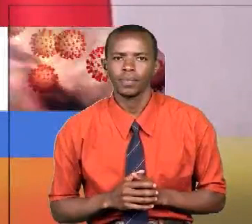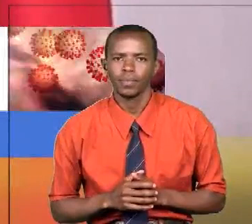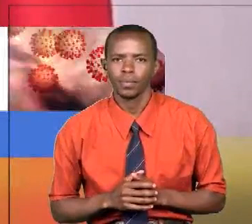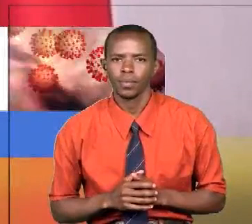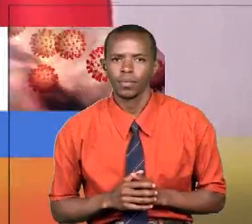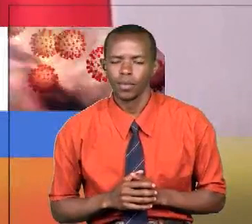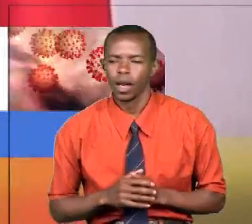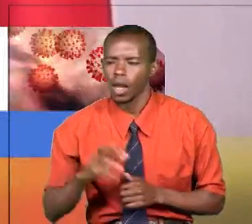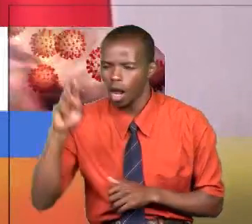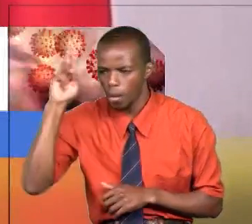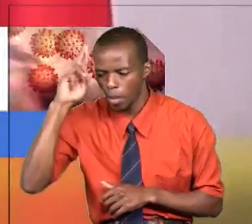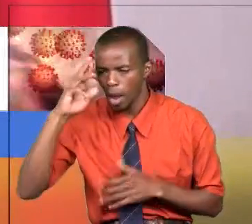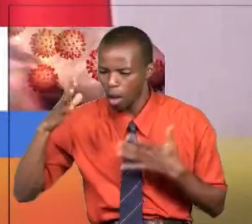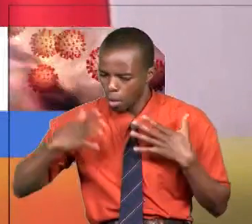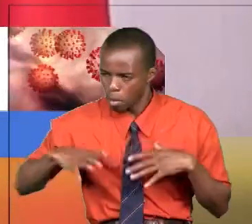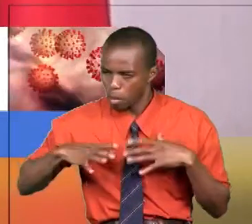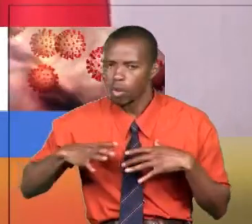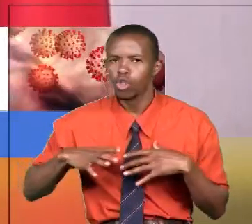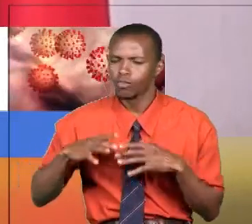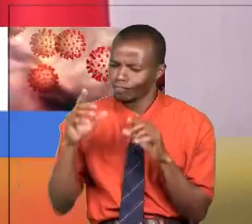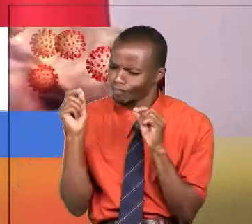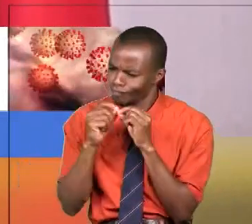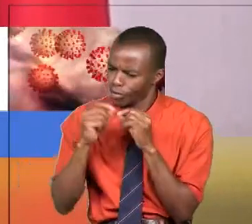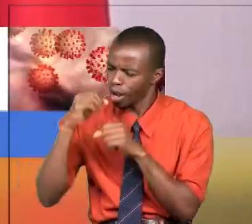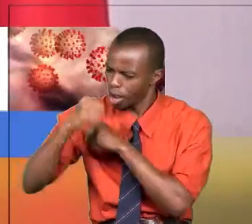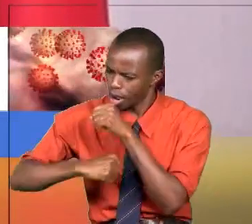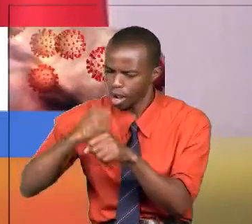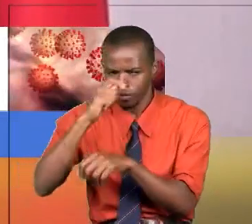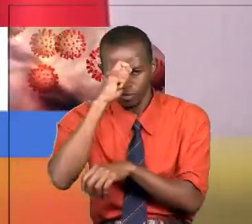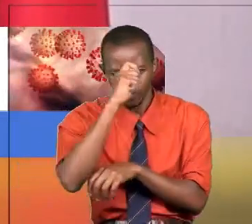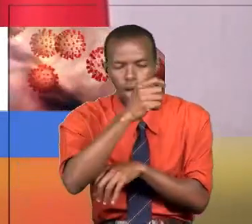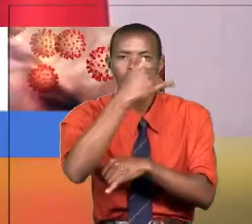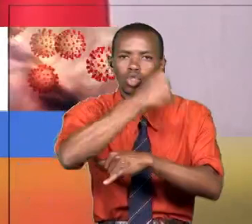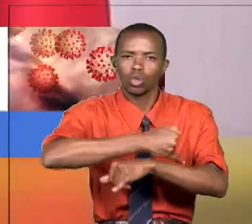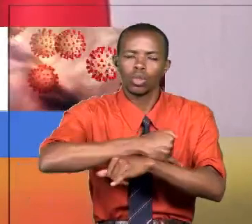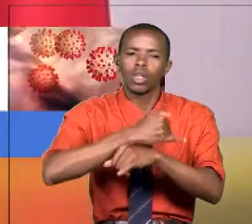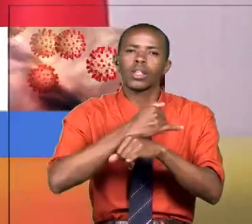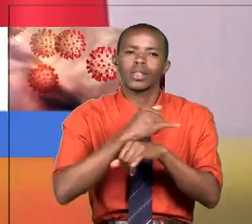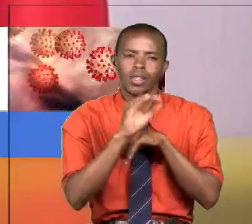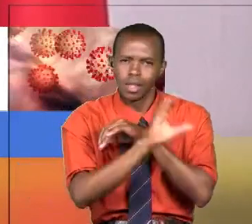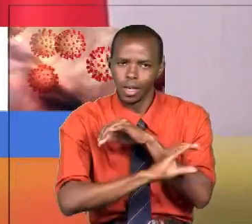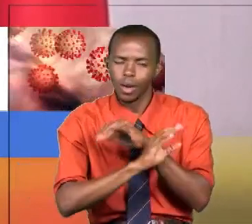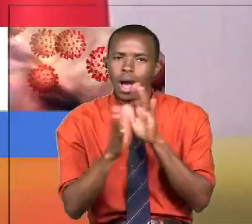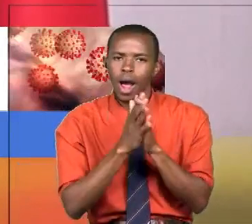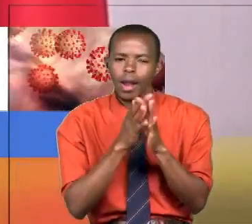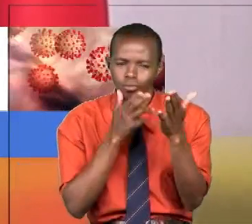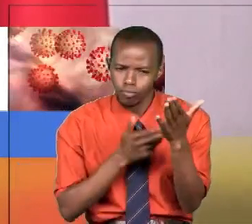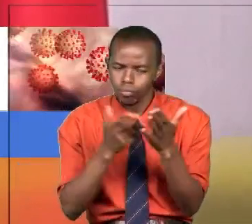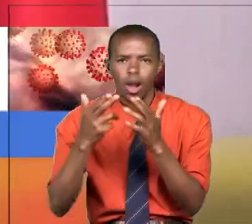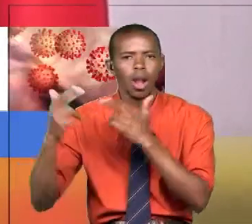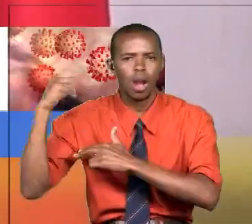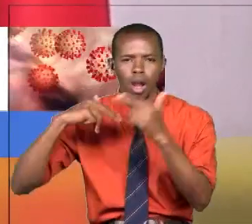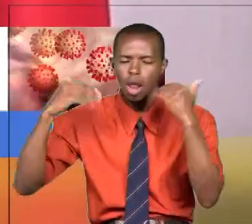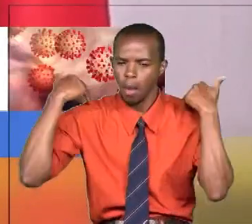In memory of the victims of these painful events, for the respect of the institutions of the Republic, and for the integrity of history, I'm